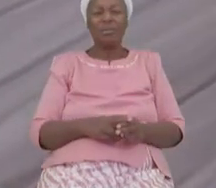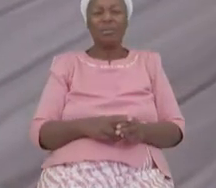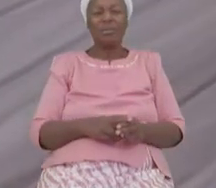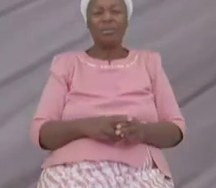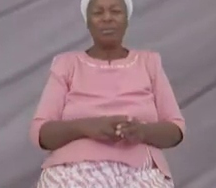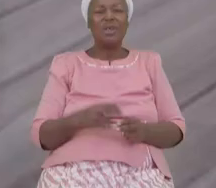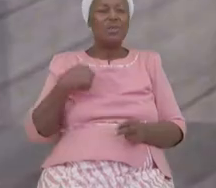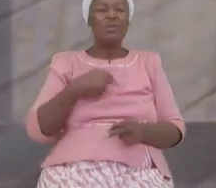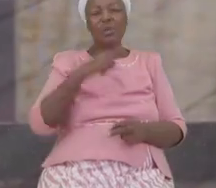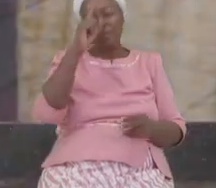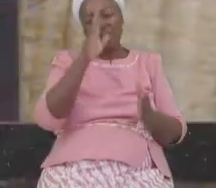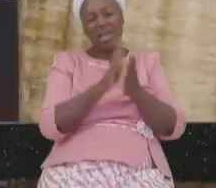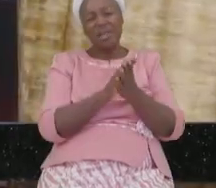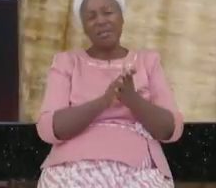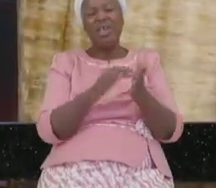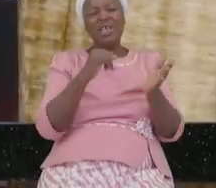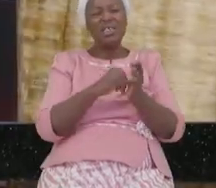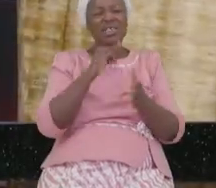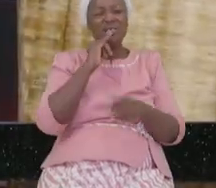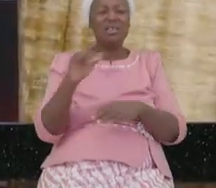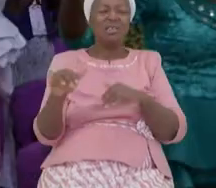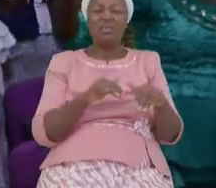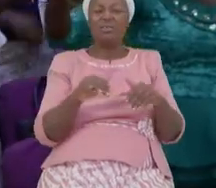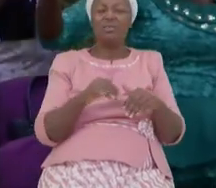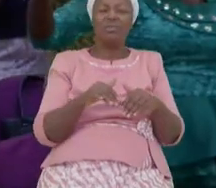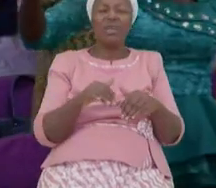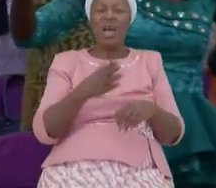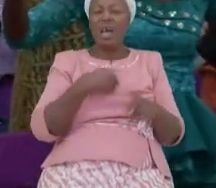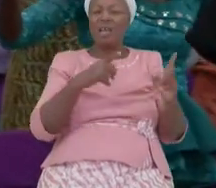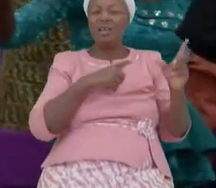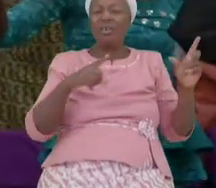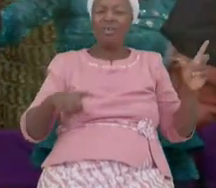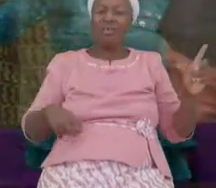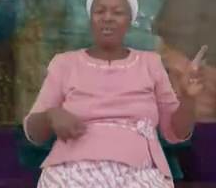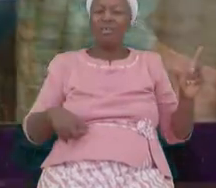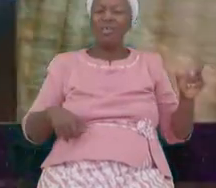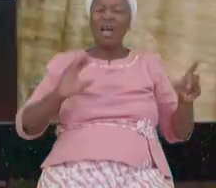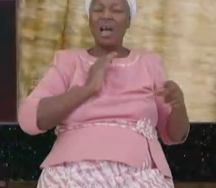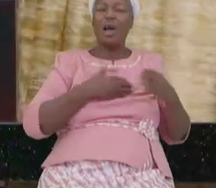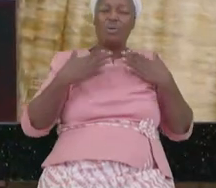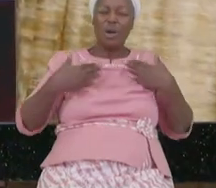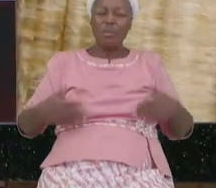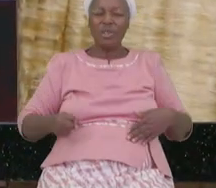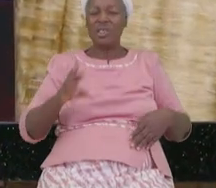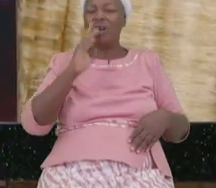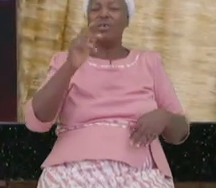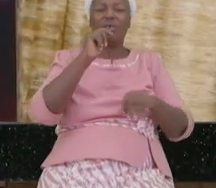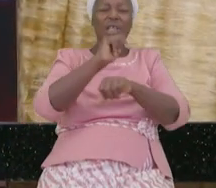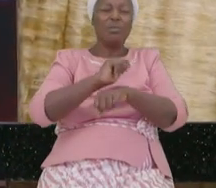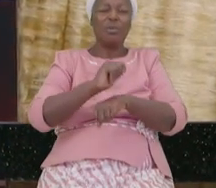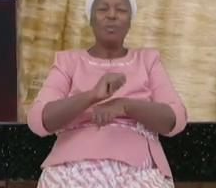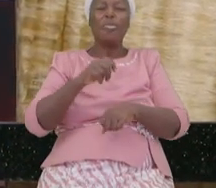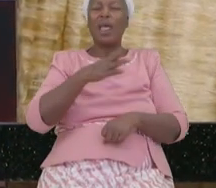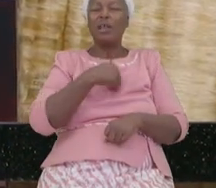We believe it is done. And Lord, our bodies are your temple.